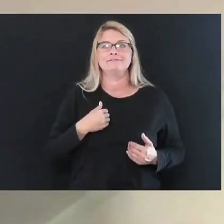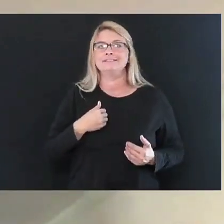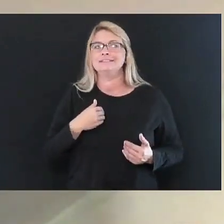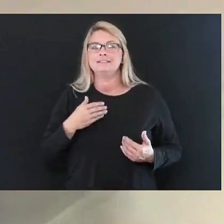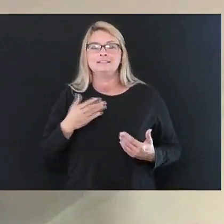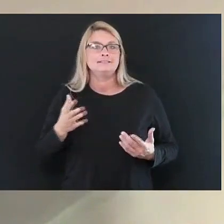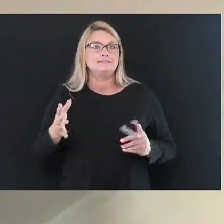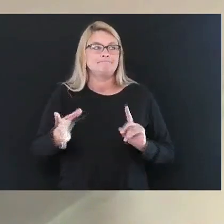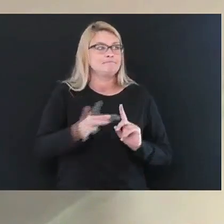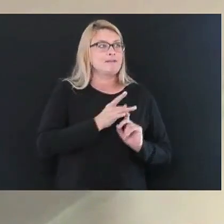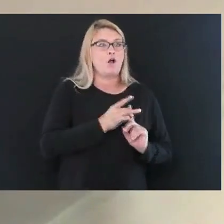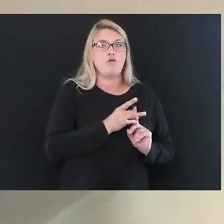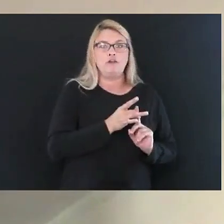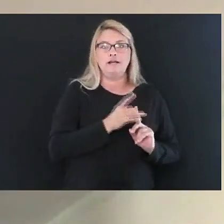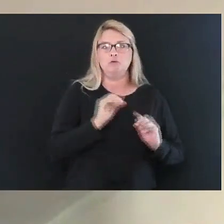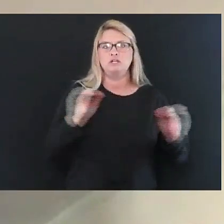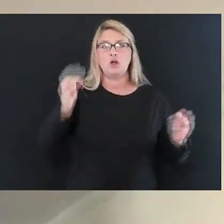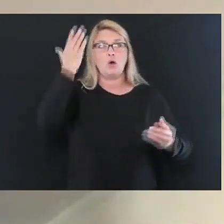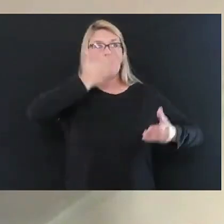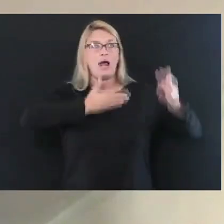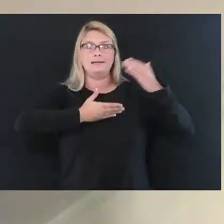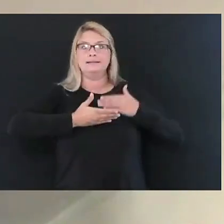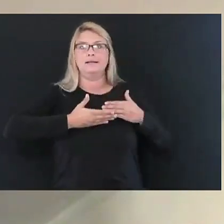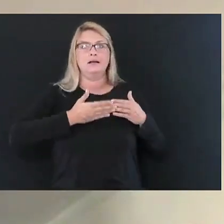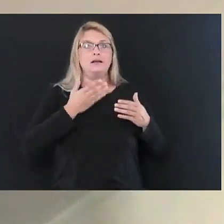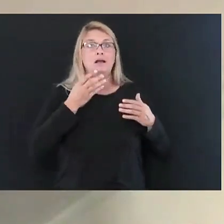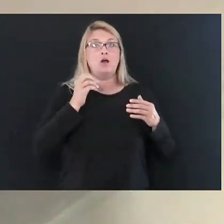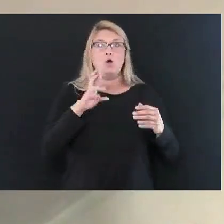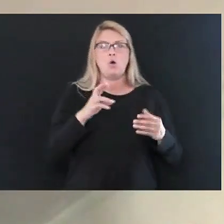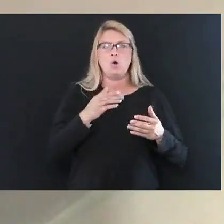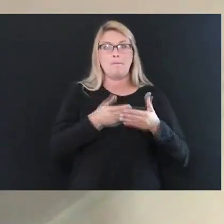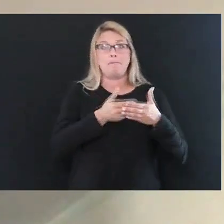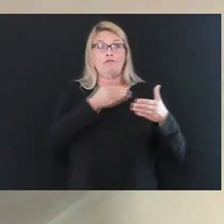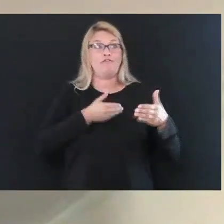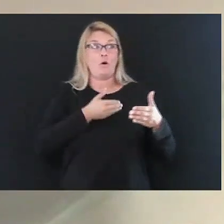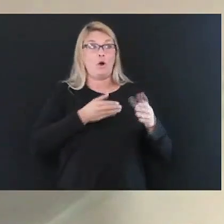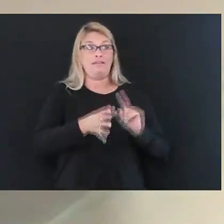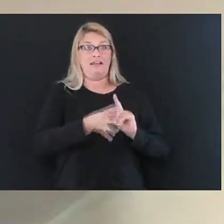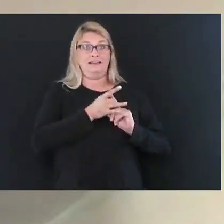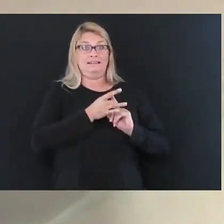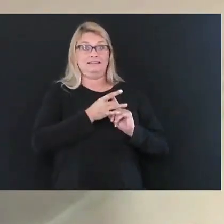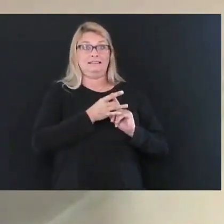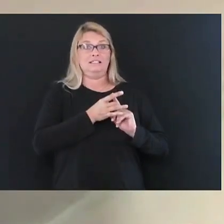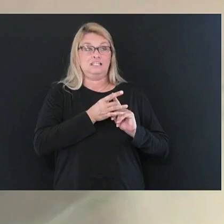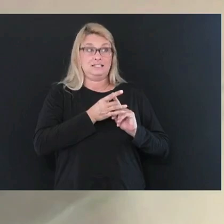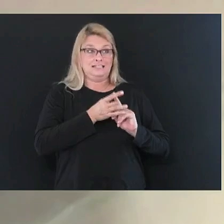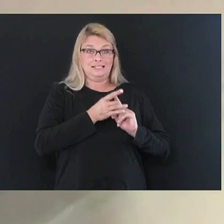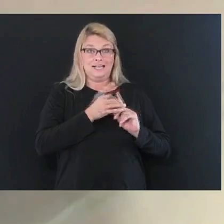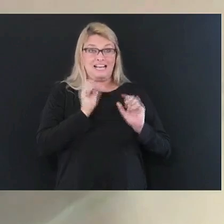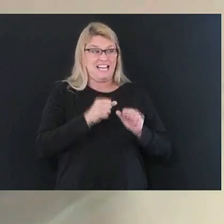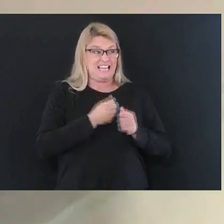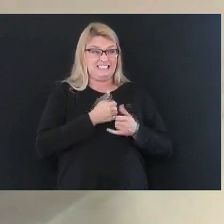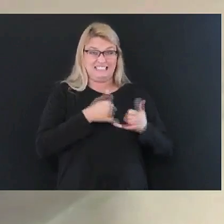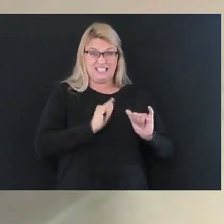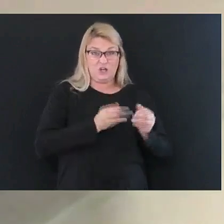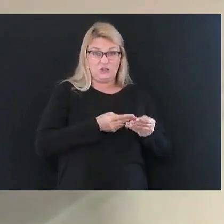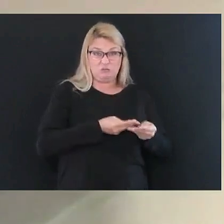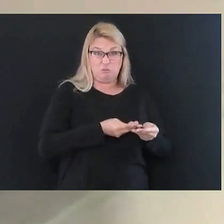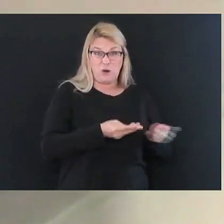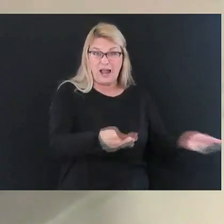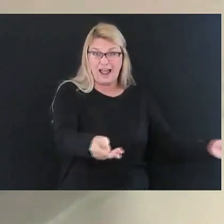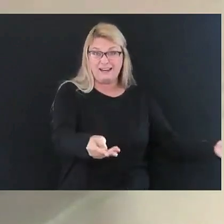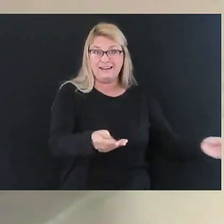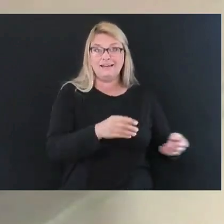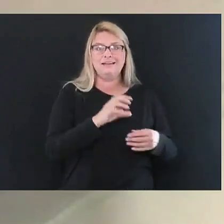asymptomatic, who are the people that can spread to many others, the so-called super spreaders, the 5 to 10% of people who